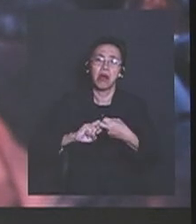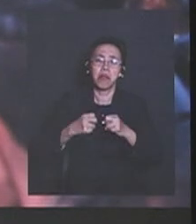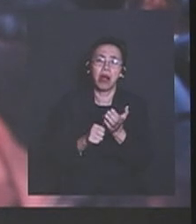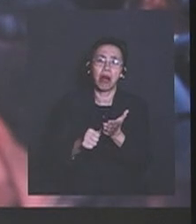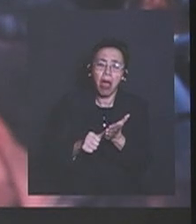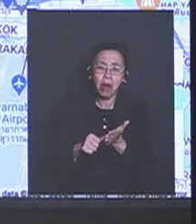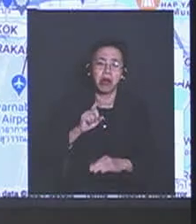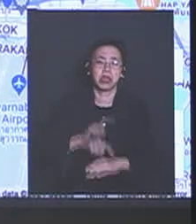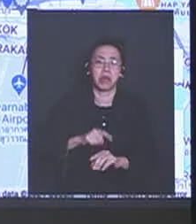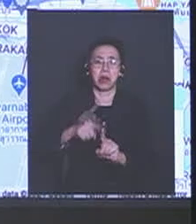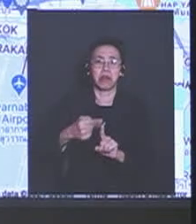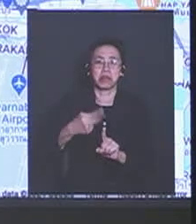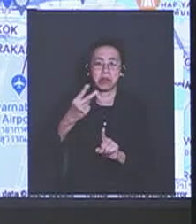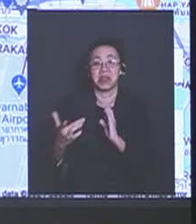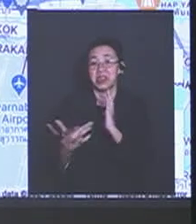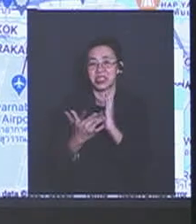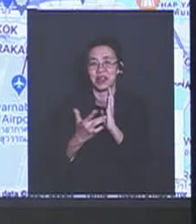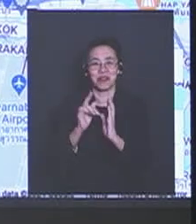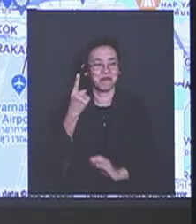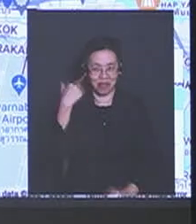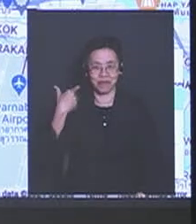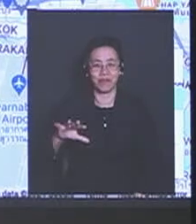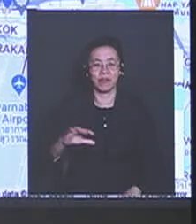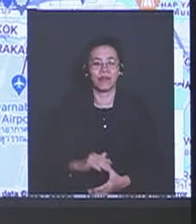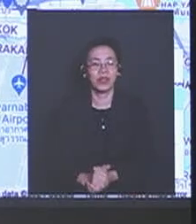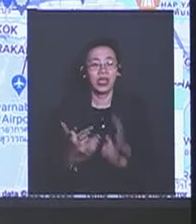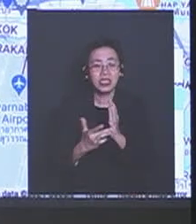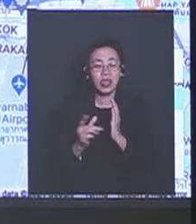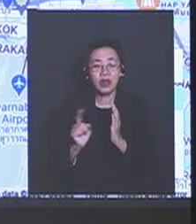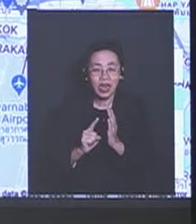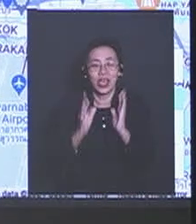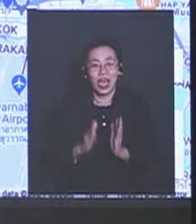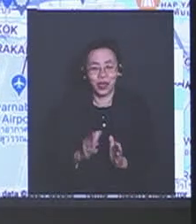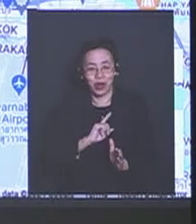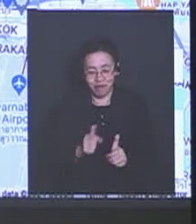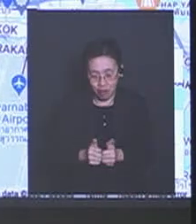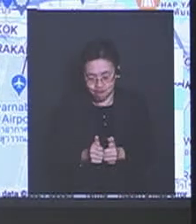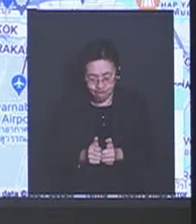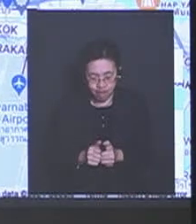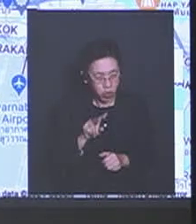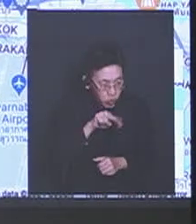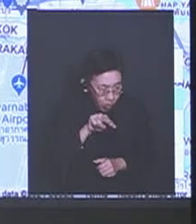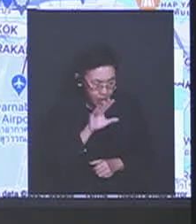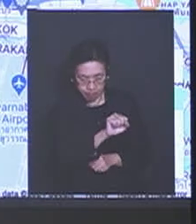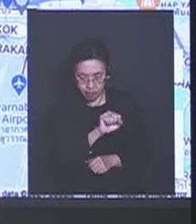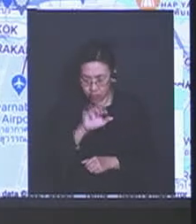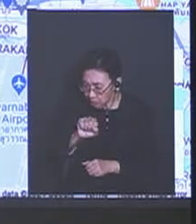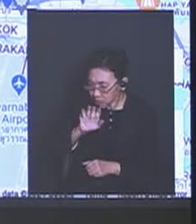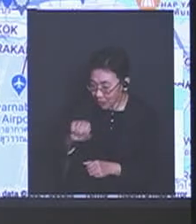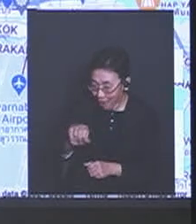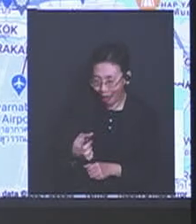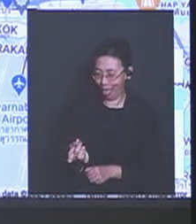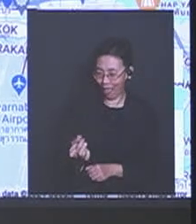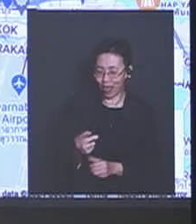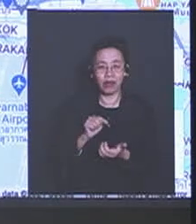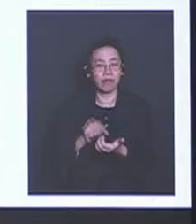use citizen as a sensor, and you can, you know, allocate the job to each other